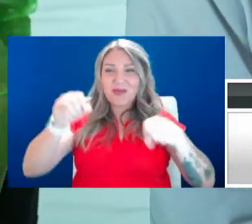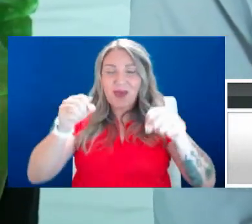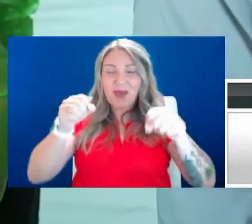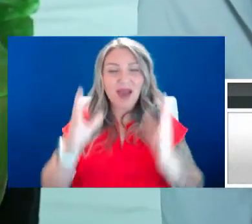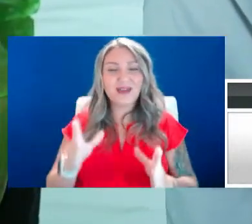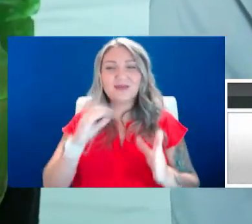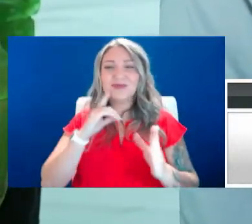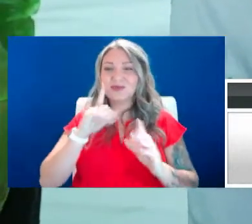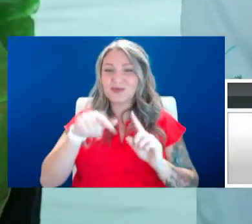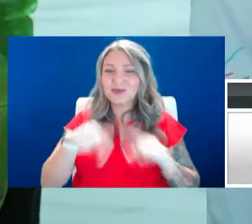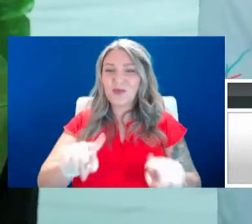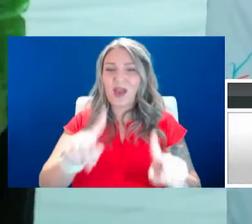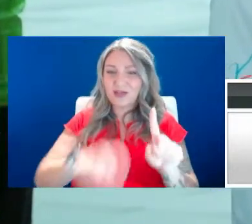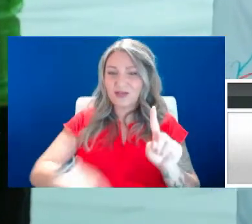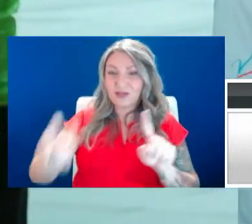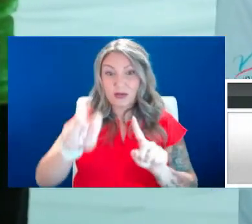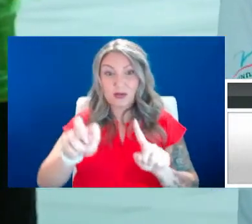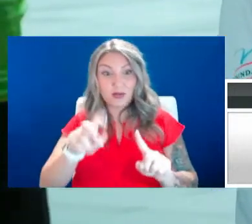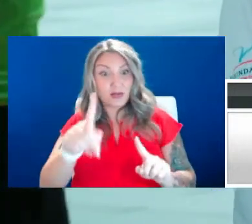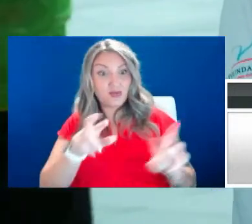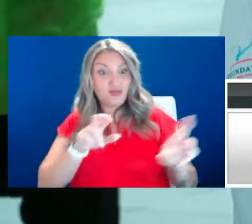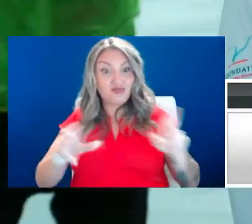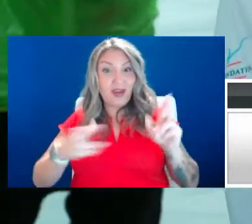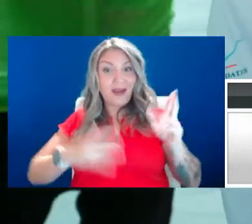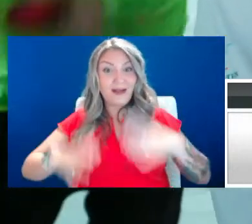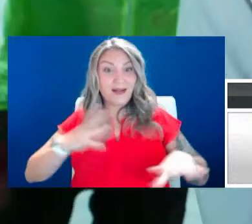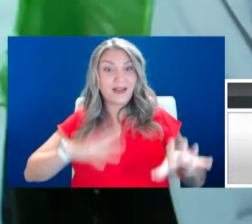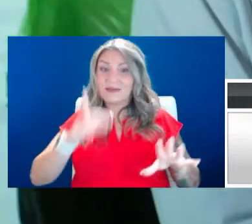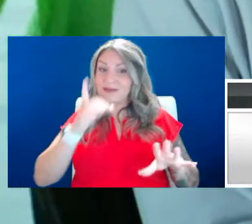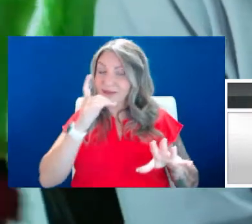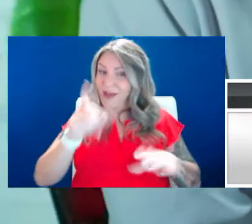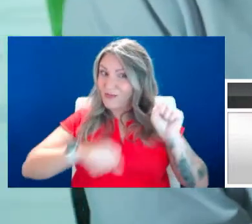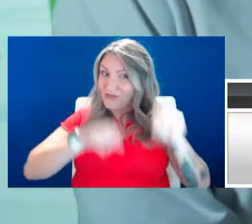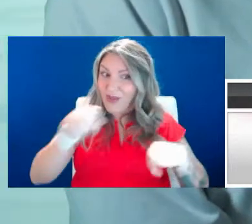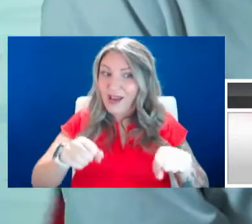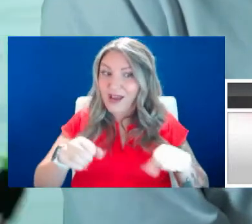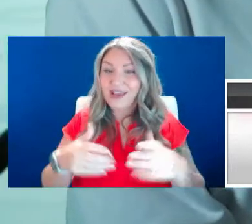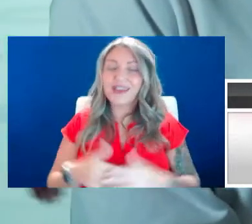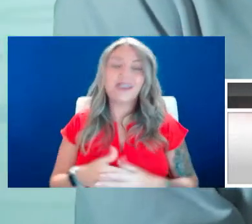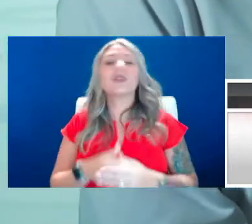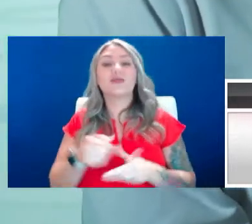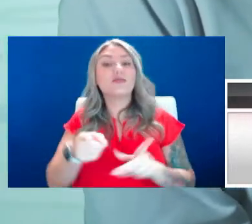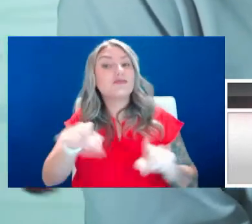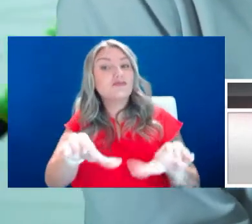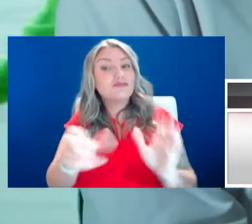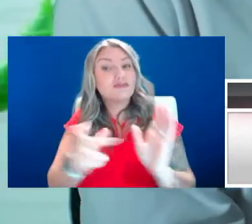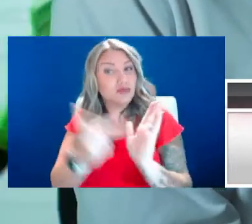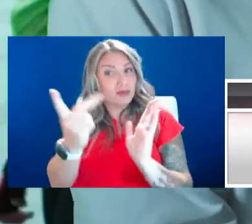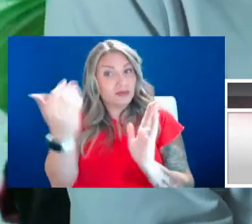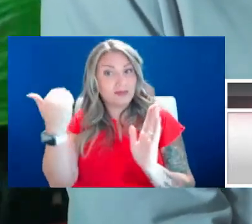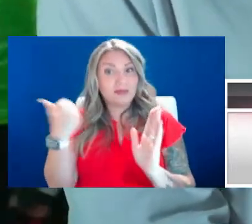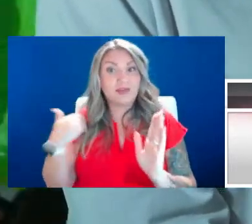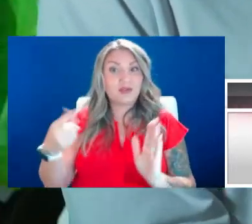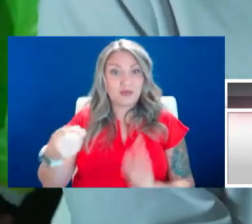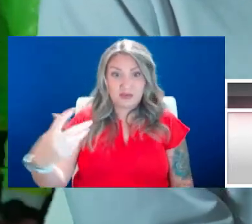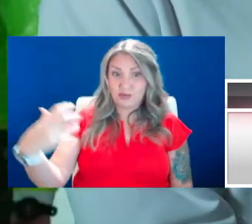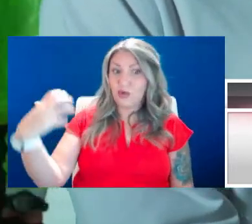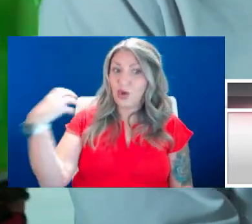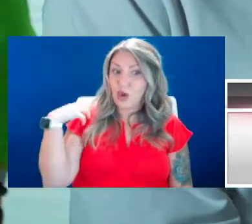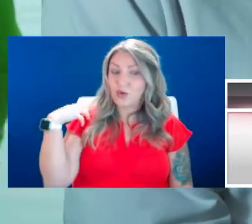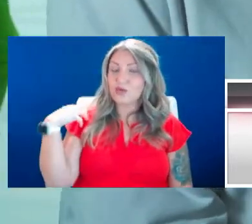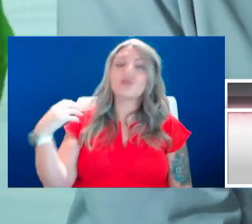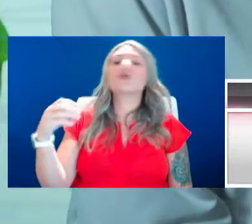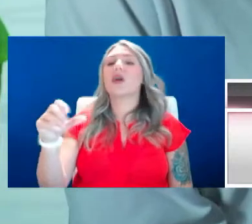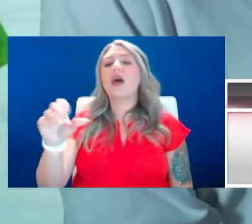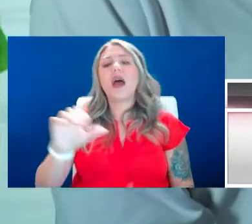So you aren't suited up today. You're not riding. You said you've done this twice before, so you're now a coach. Yes. So how do you